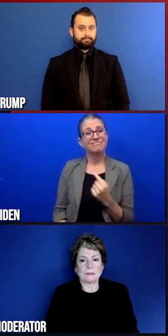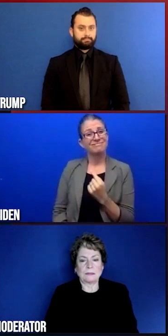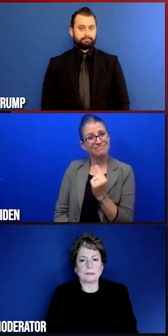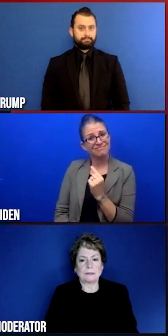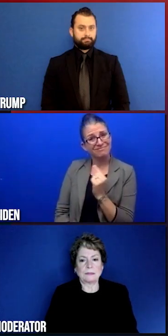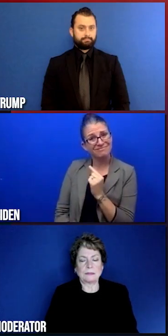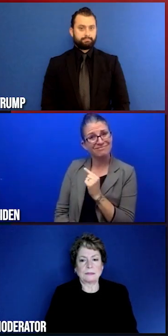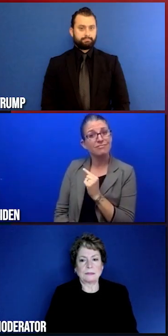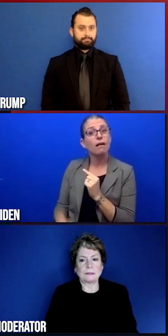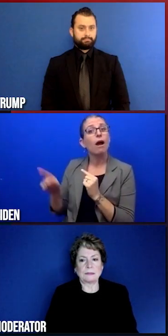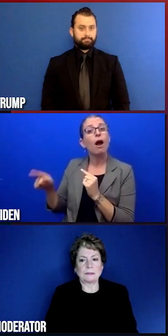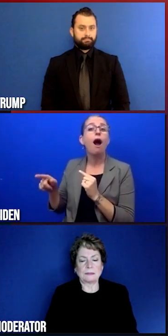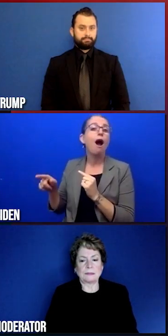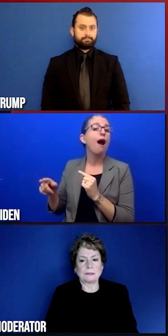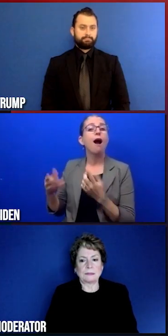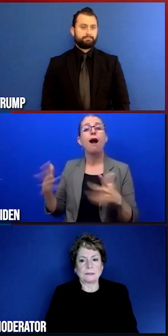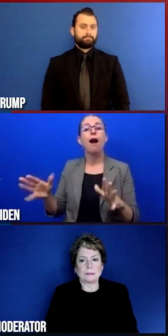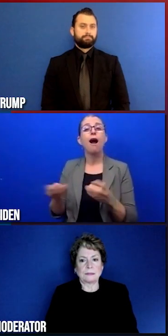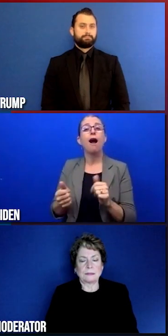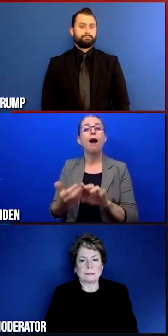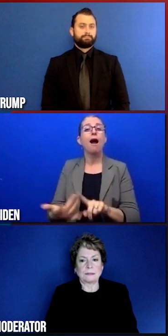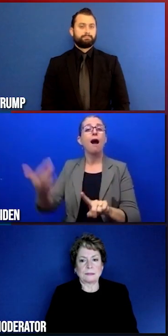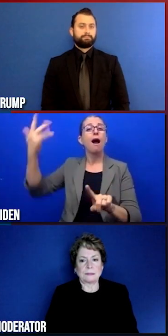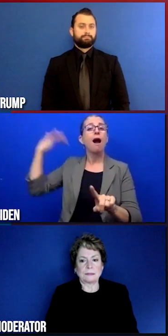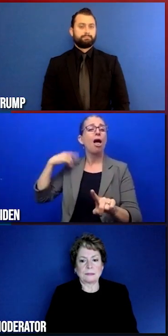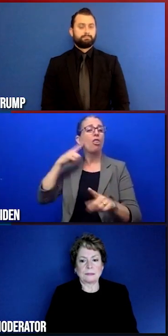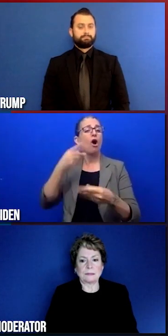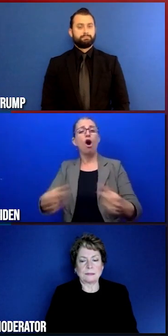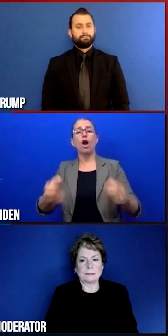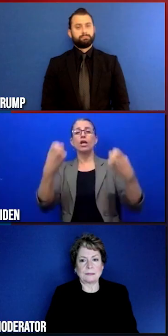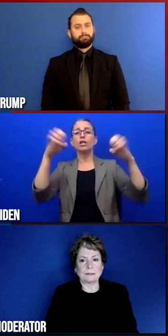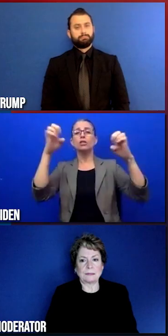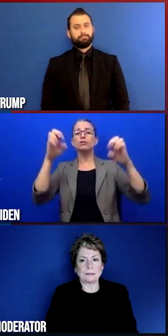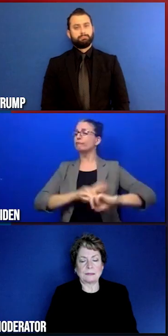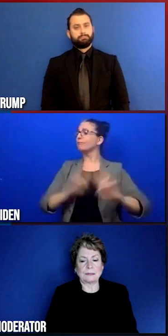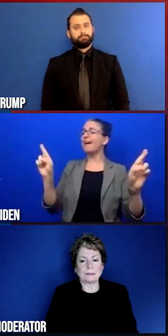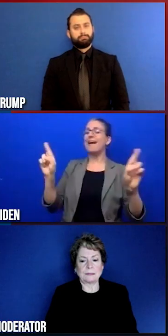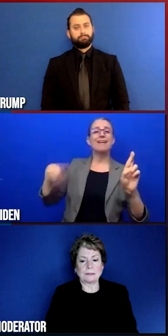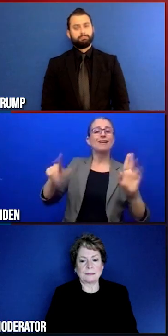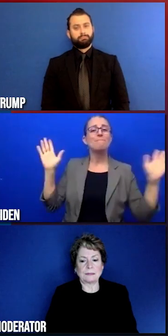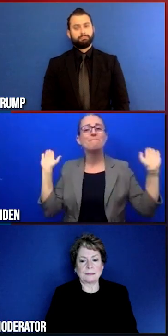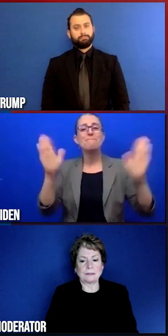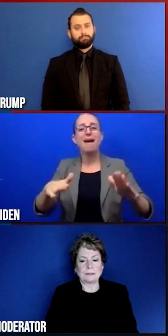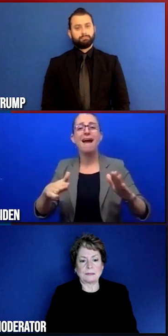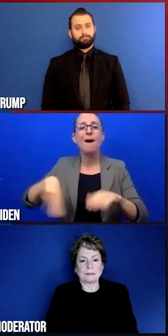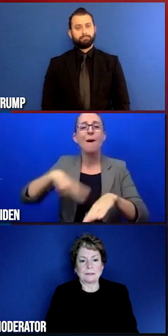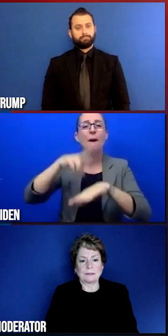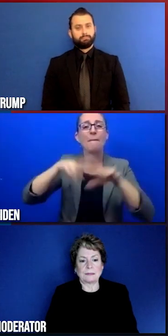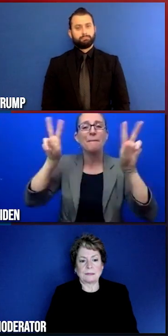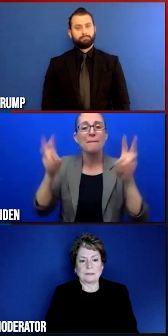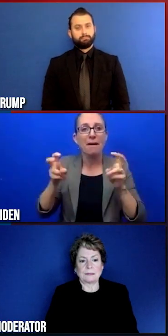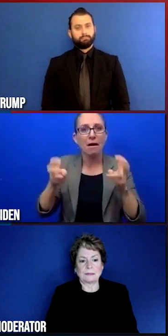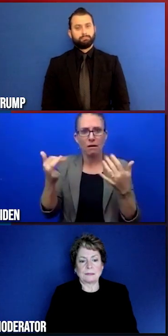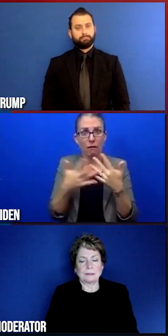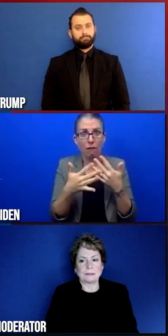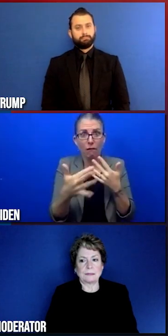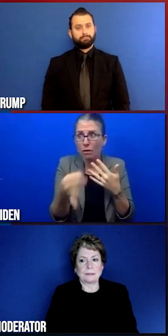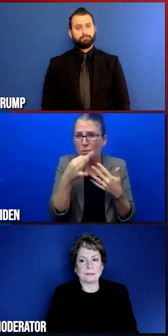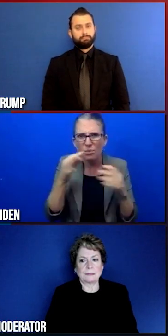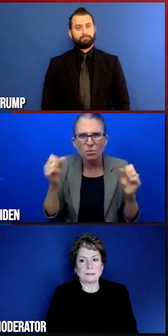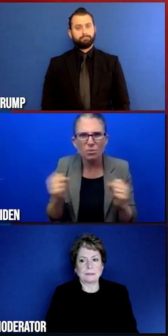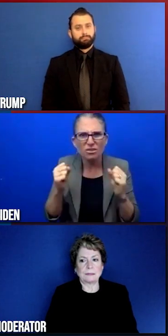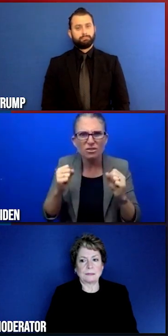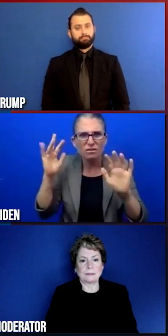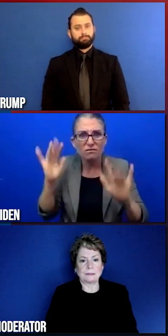summer. We're about to go into a dark winter. And he has no clear plan, and there's no prospect that there's going to